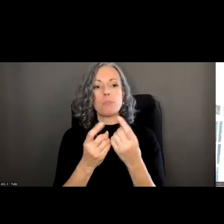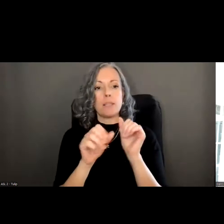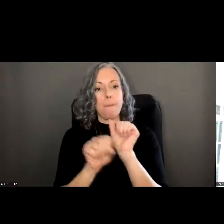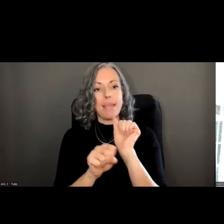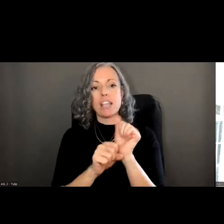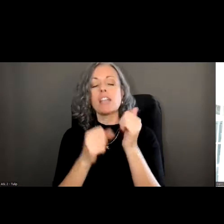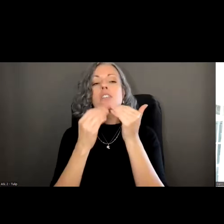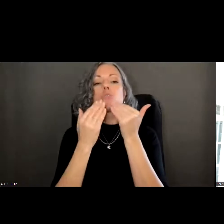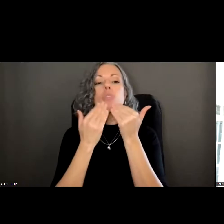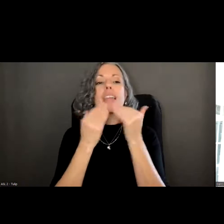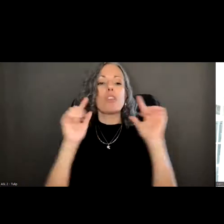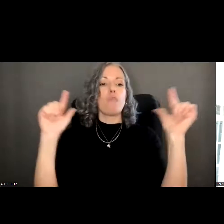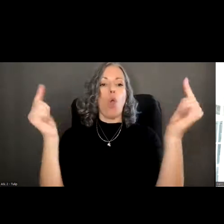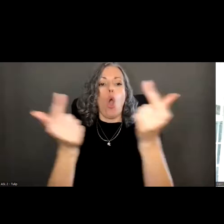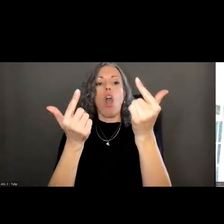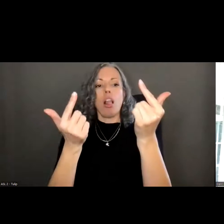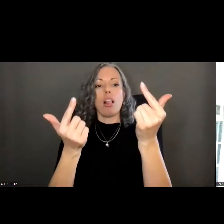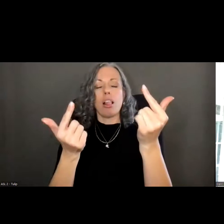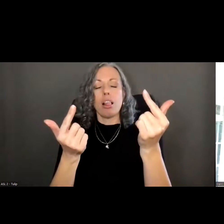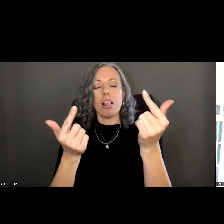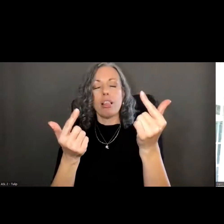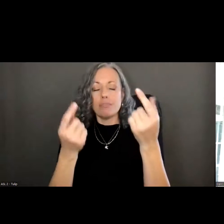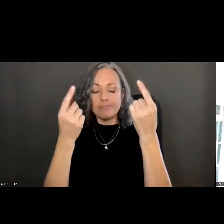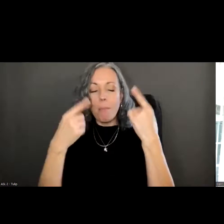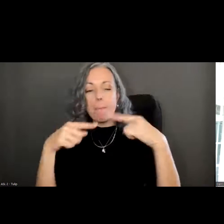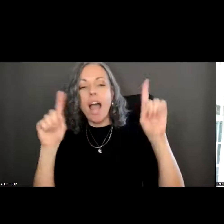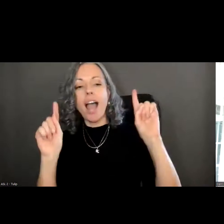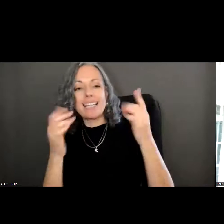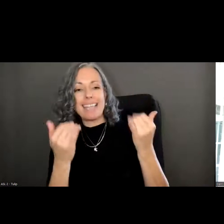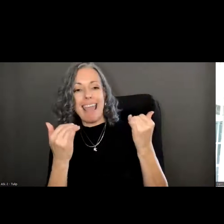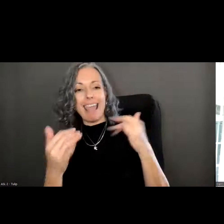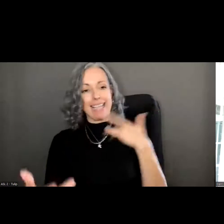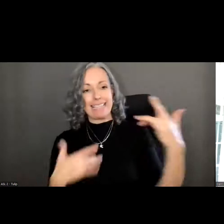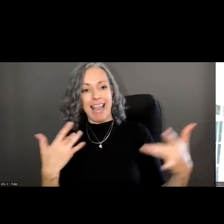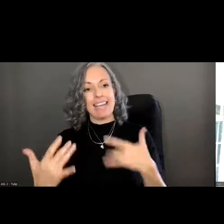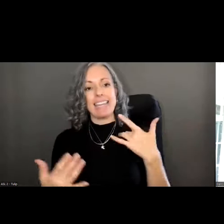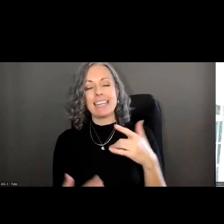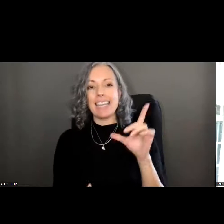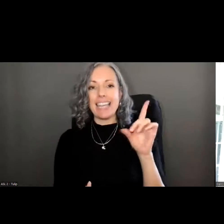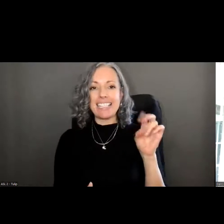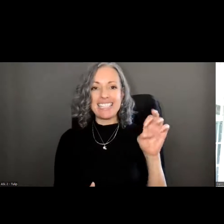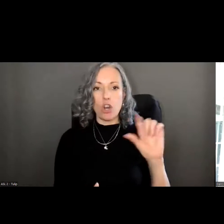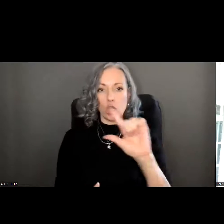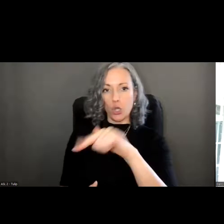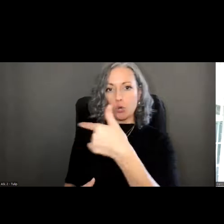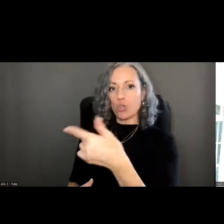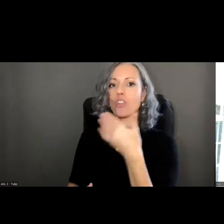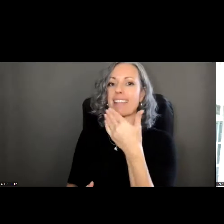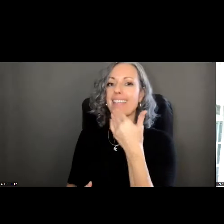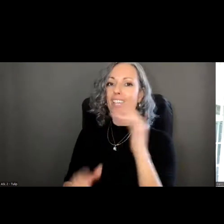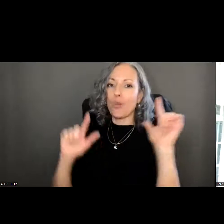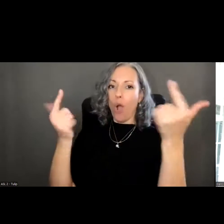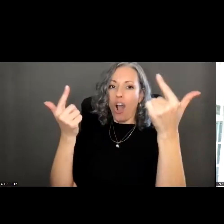you all for this work. Really excited to hear all the content for today. And Derek, I think I'll hand it back to you. Thanks so much,